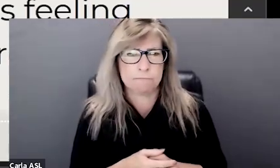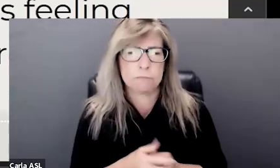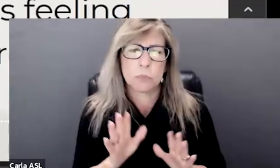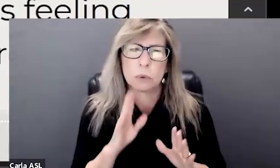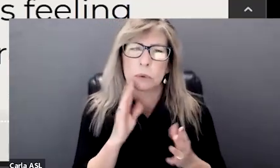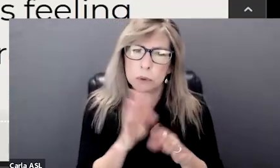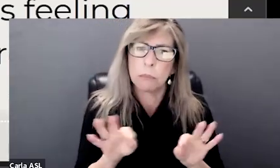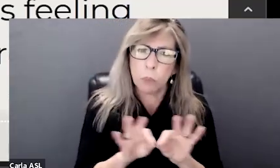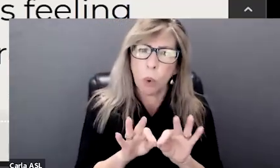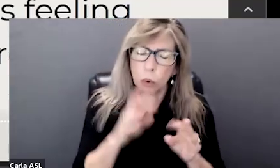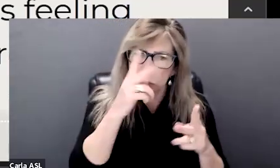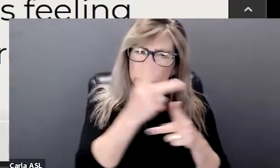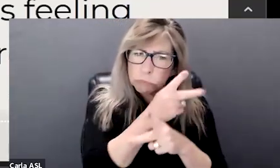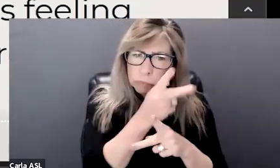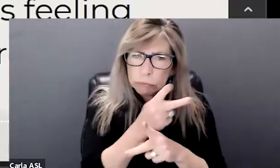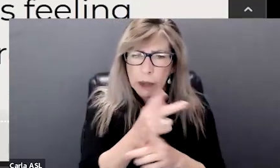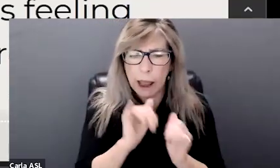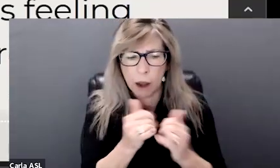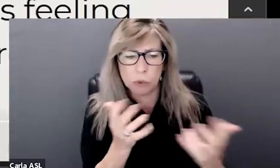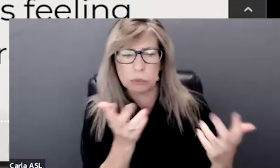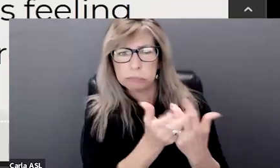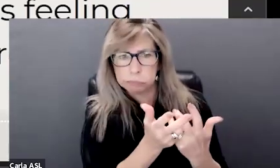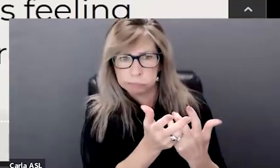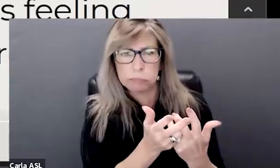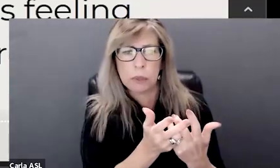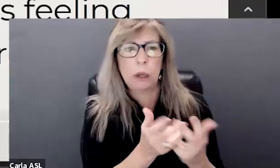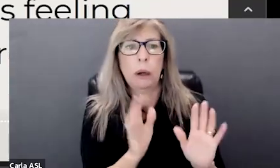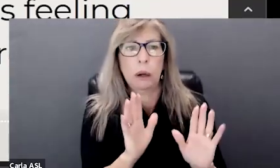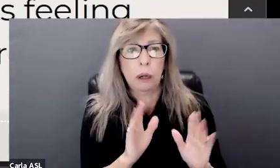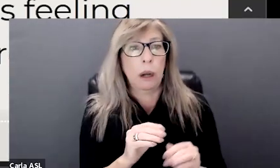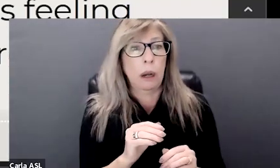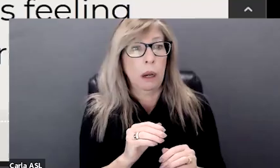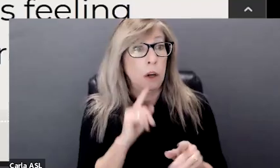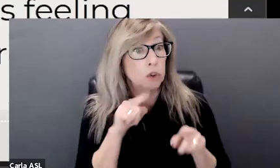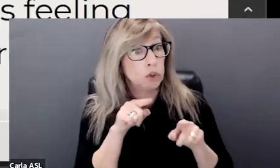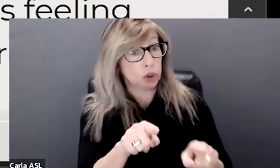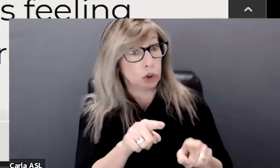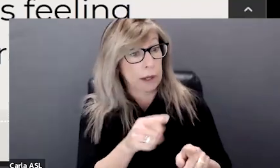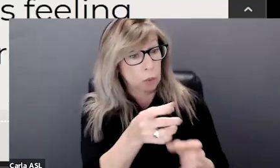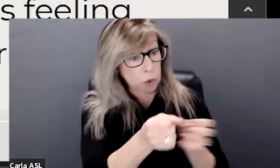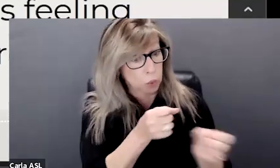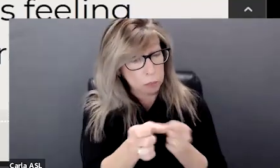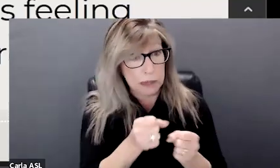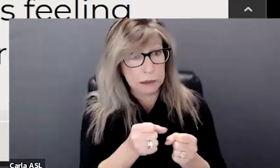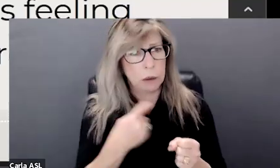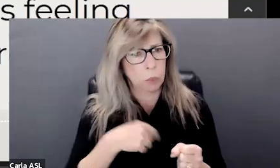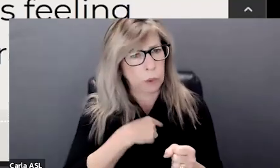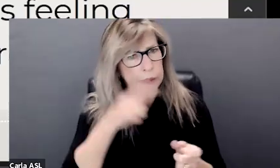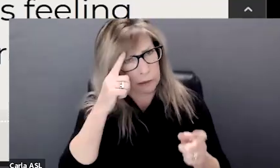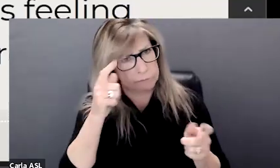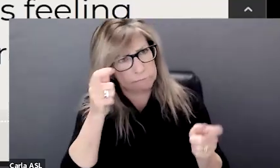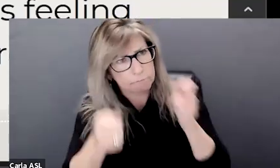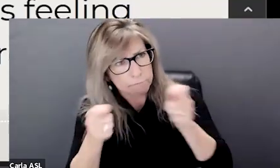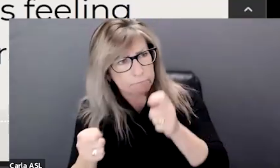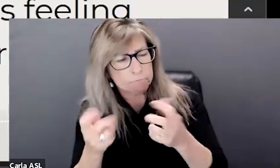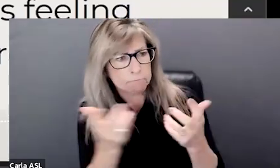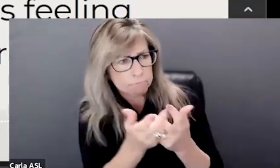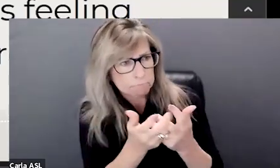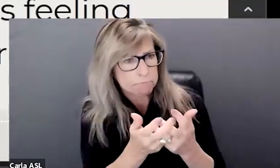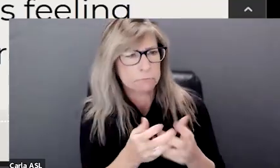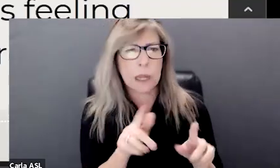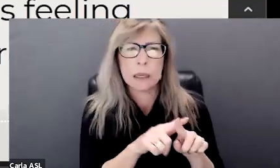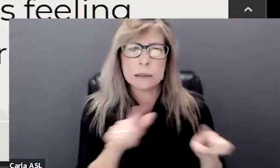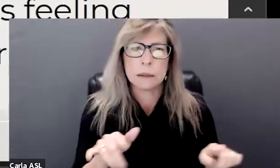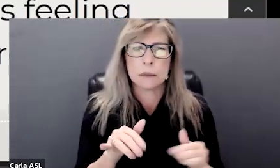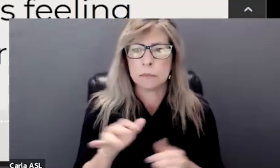process, what's the likelihood they'll be thought of on the job if they were to be successful and accept a role?